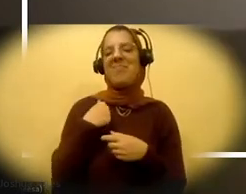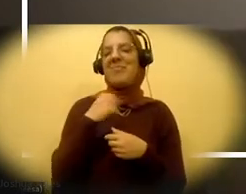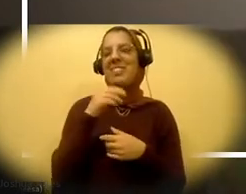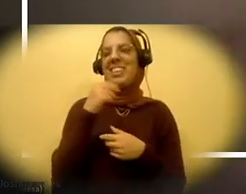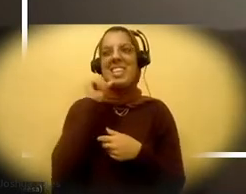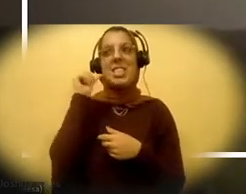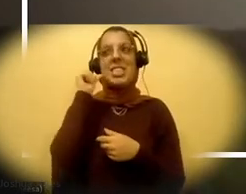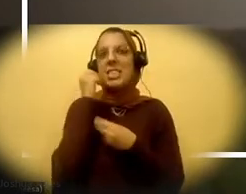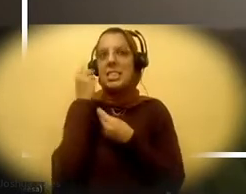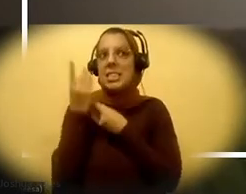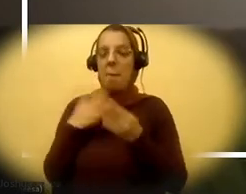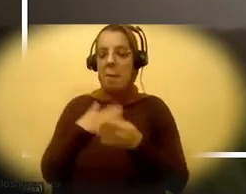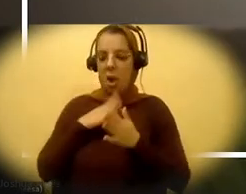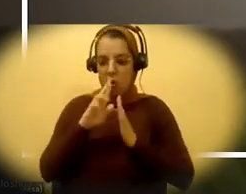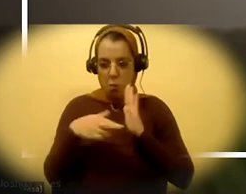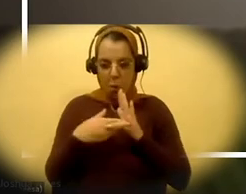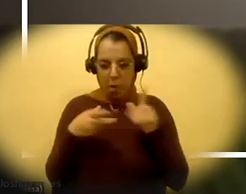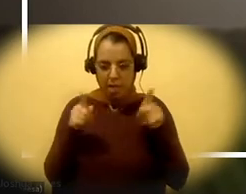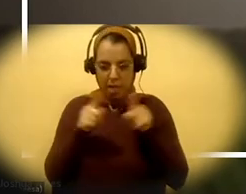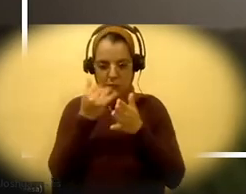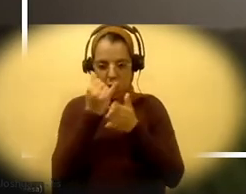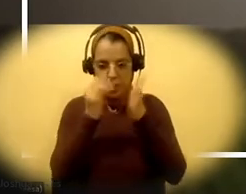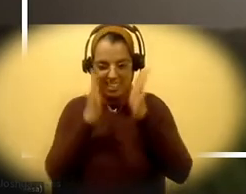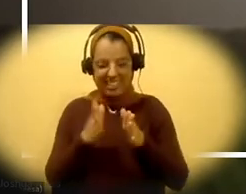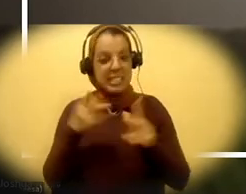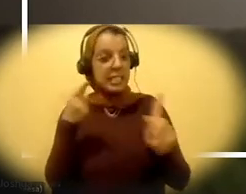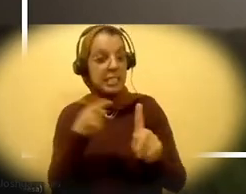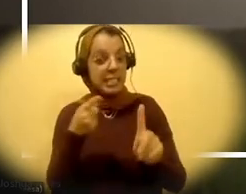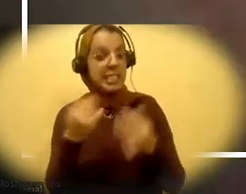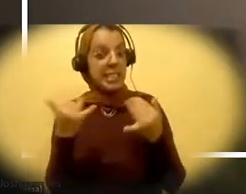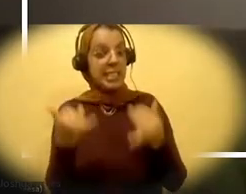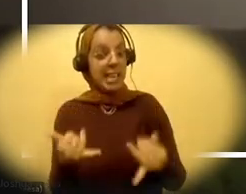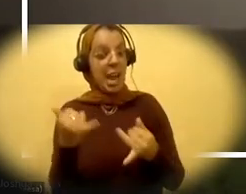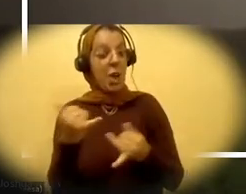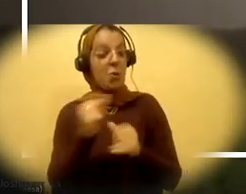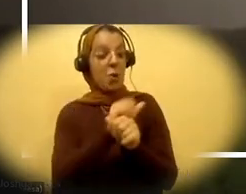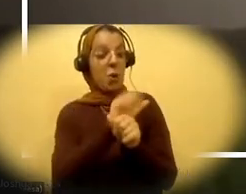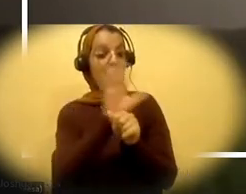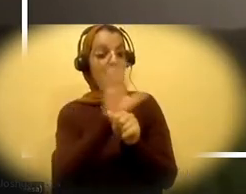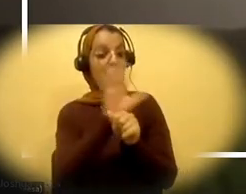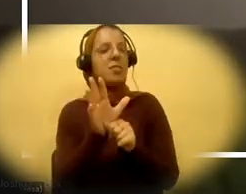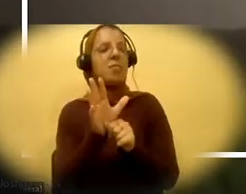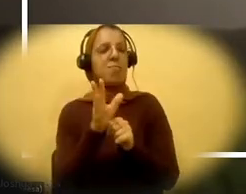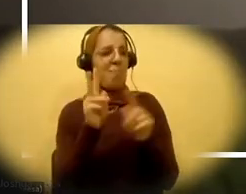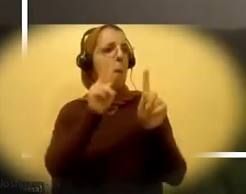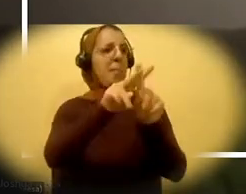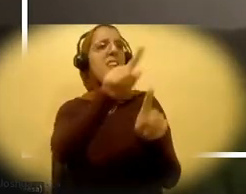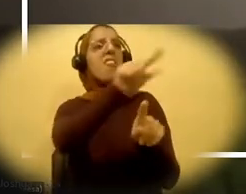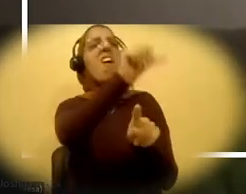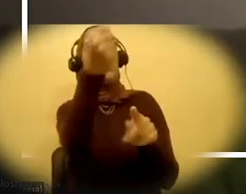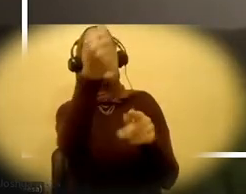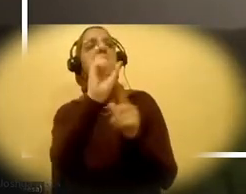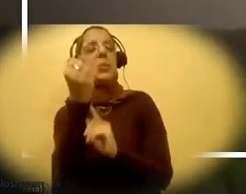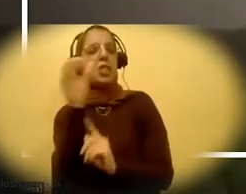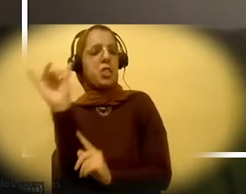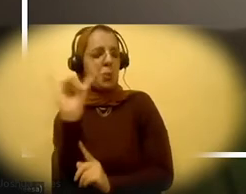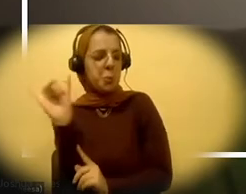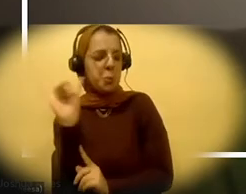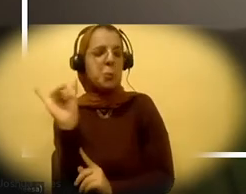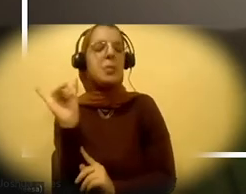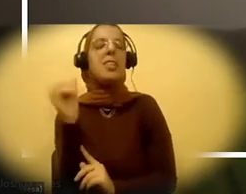and during, especially during this time during COVID and everything, right? And this applies to a lot of things as well. So I was thinking about